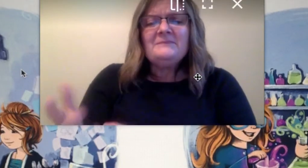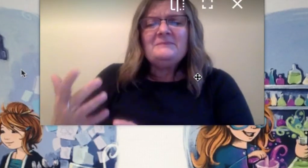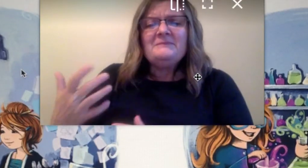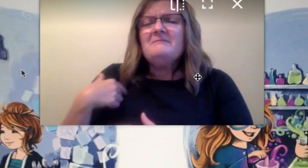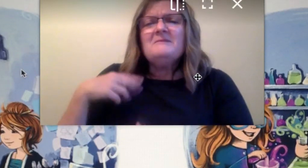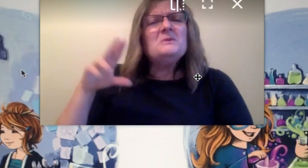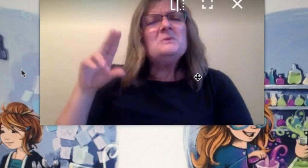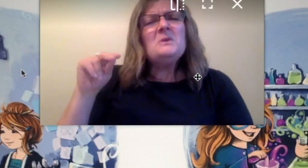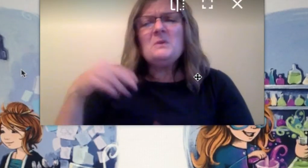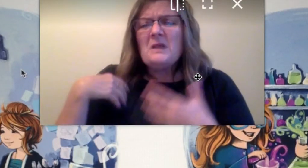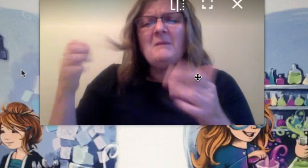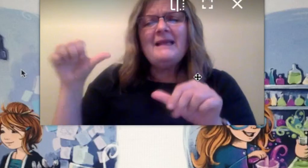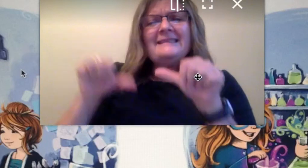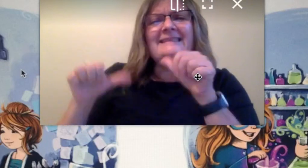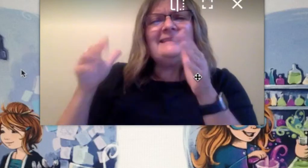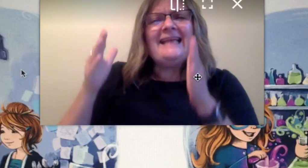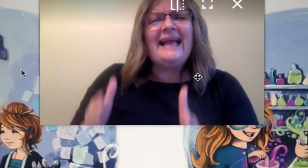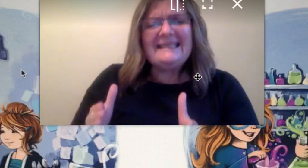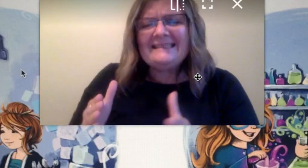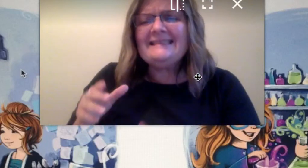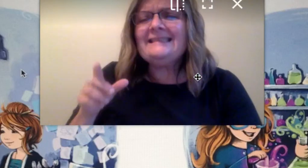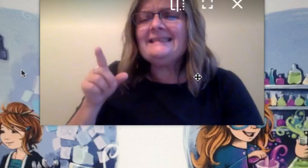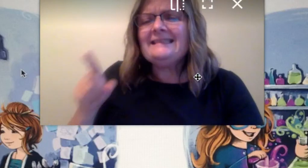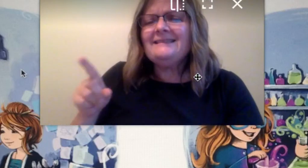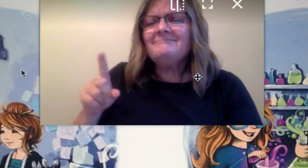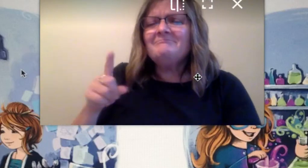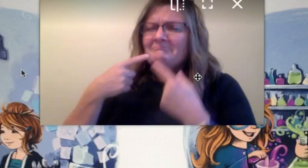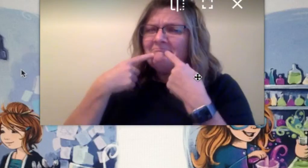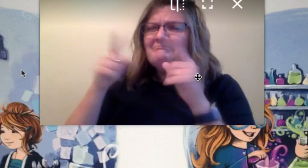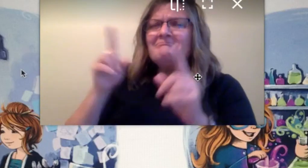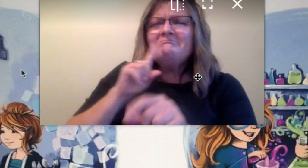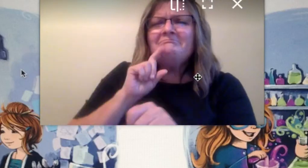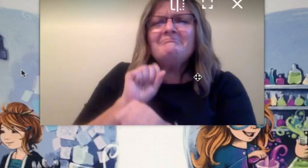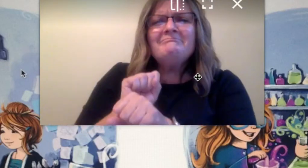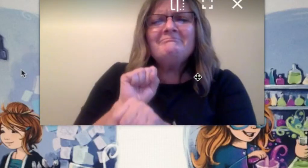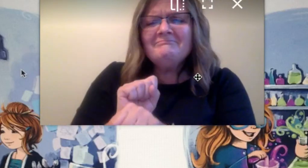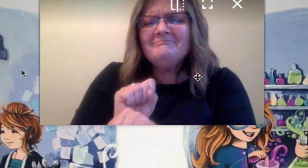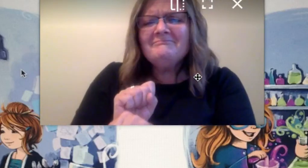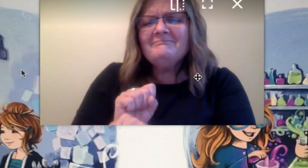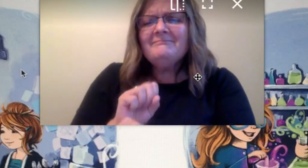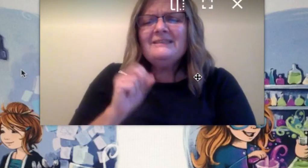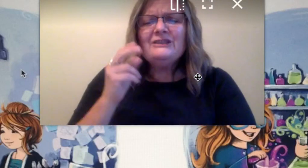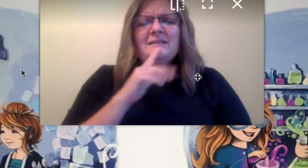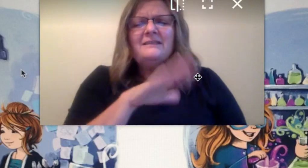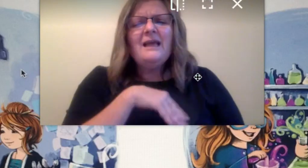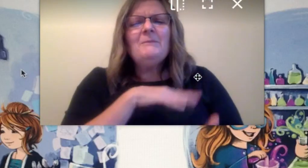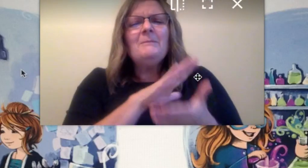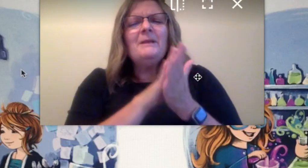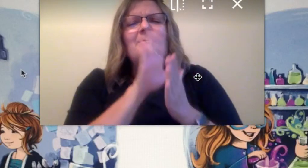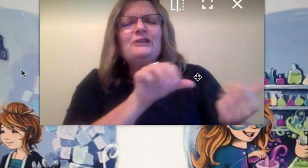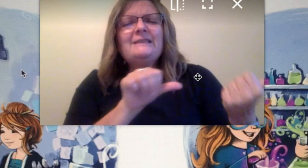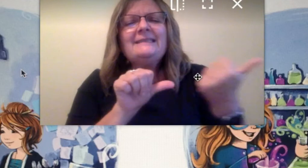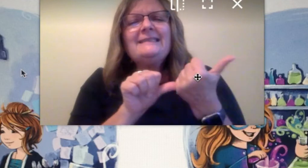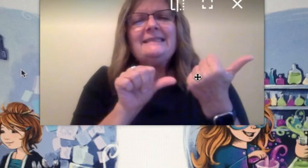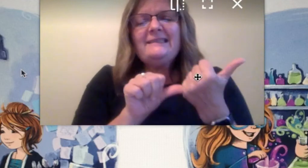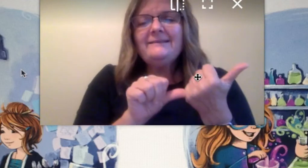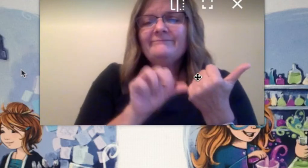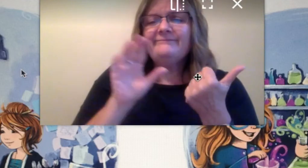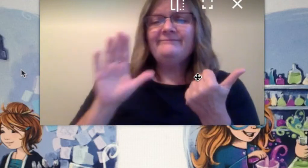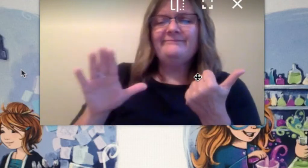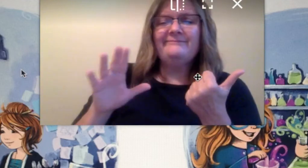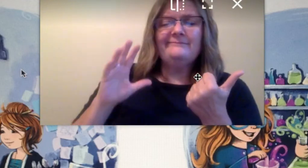No, I want to be a scientist, exclaimed Ivy. Shay became Ivy's assistant, performing